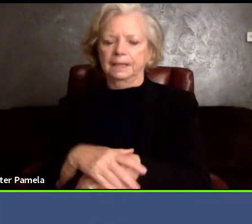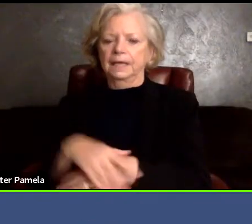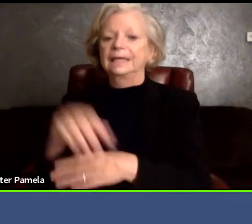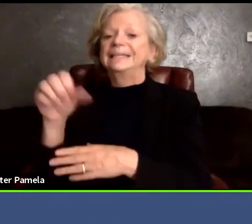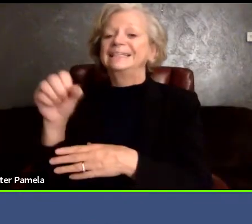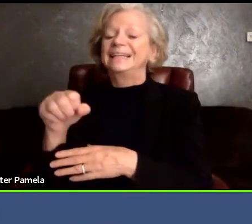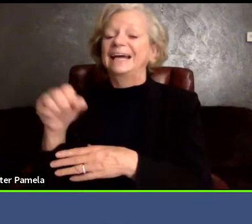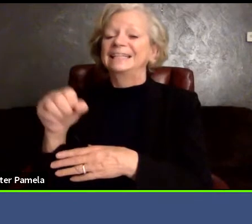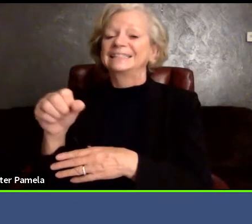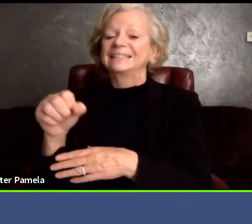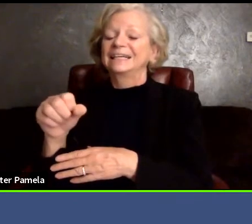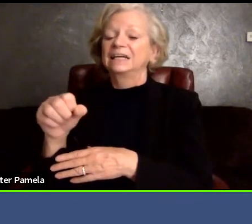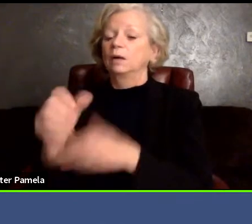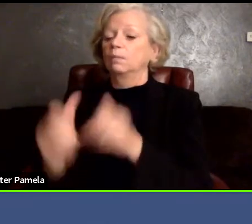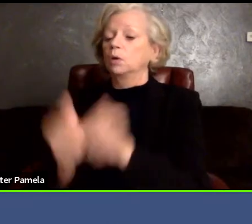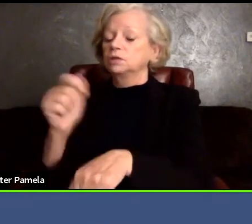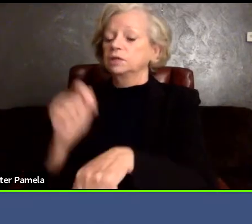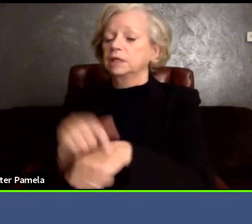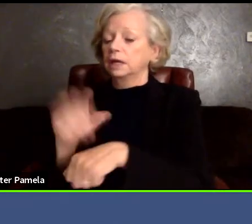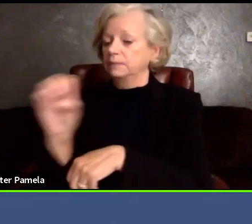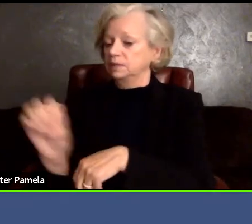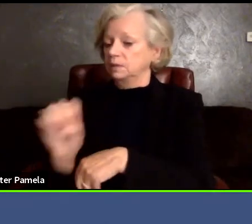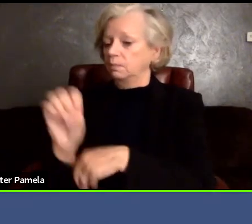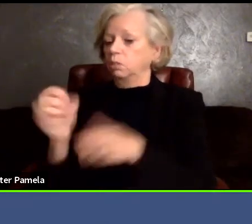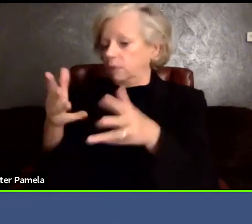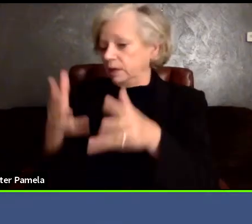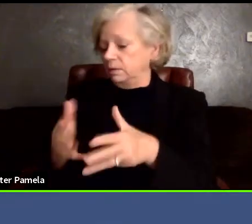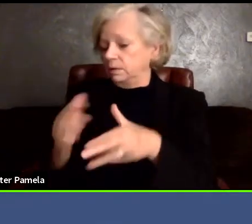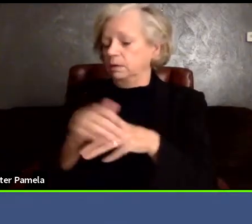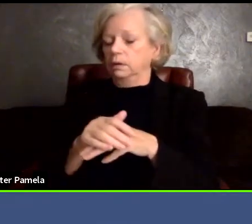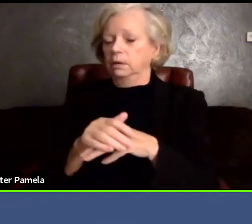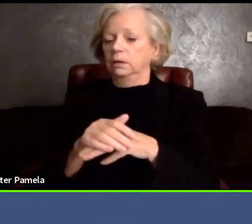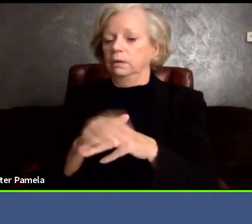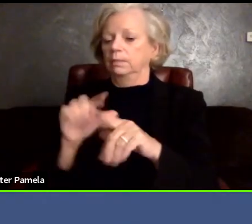usually an employer for most of these. I think the other question is